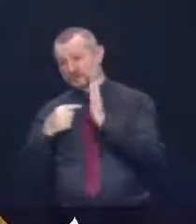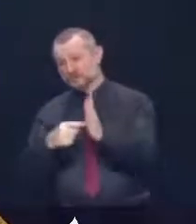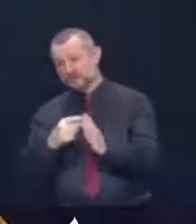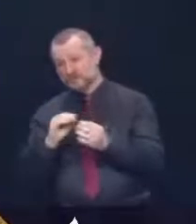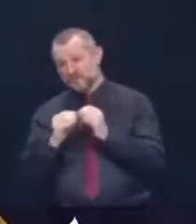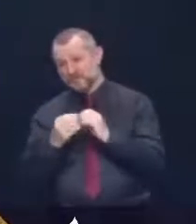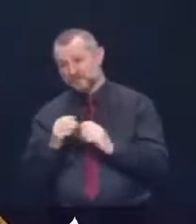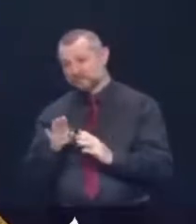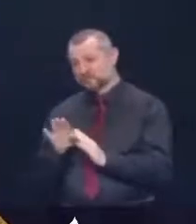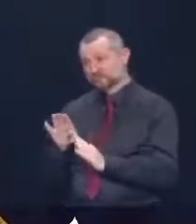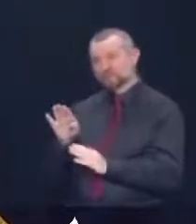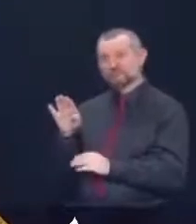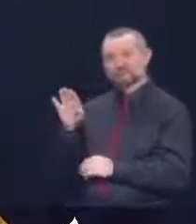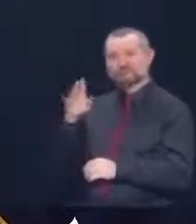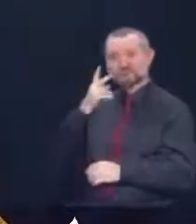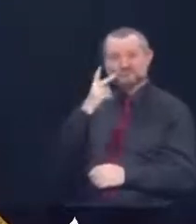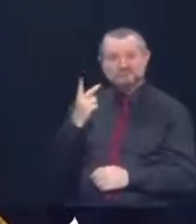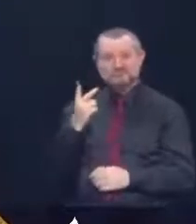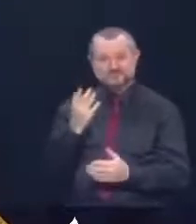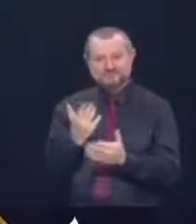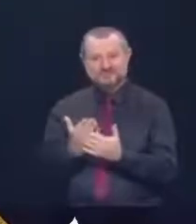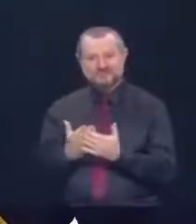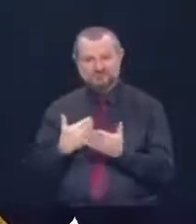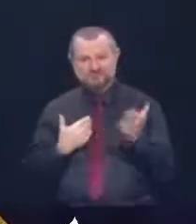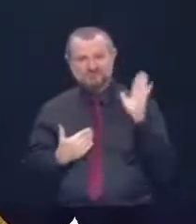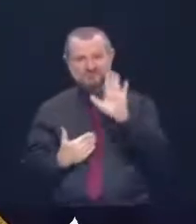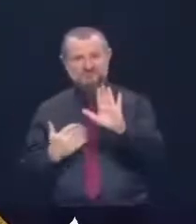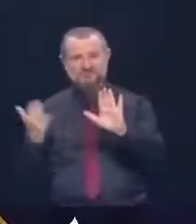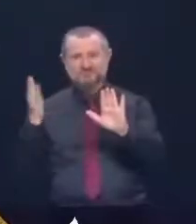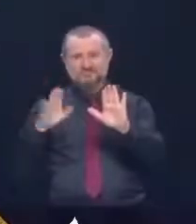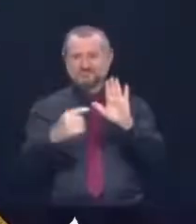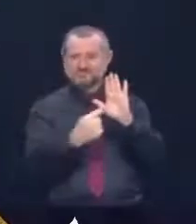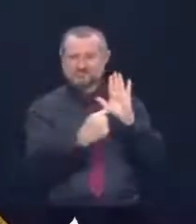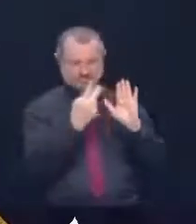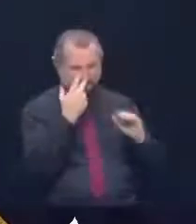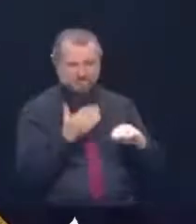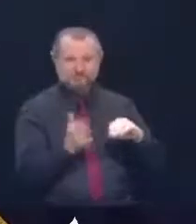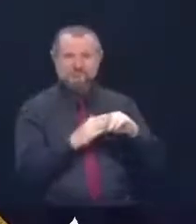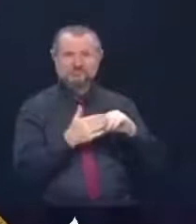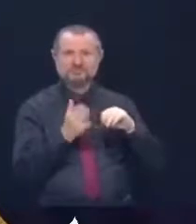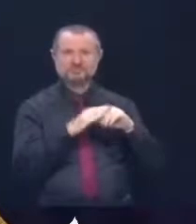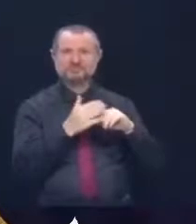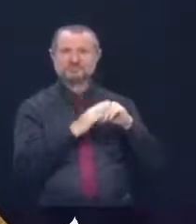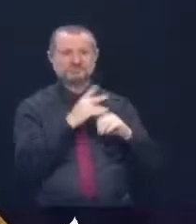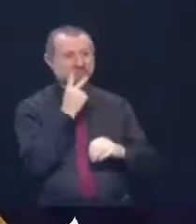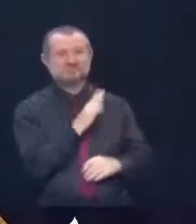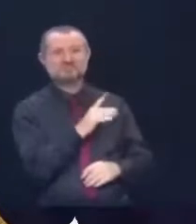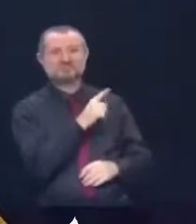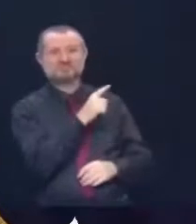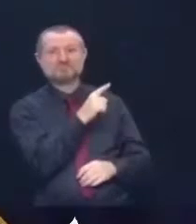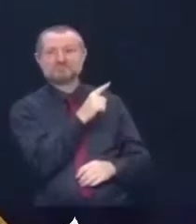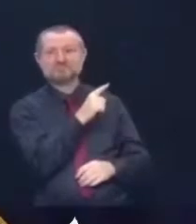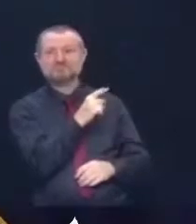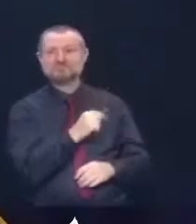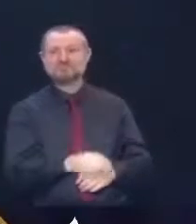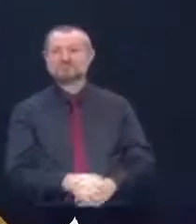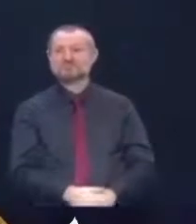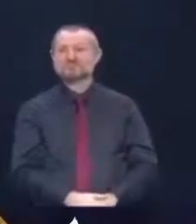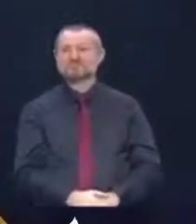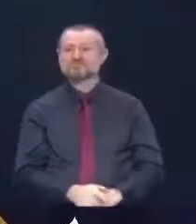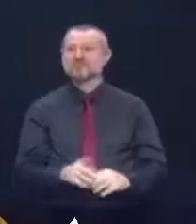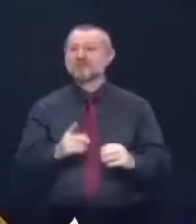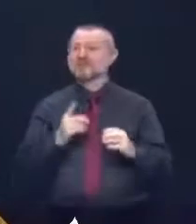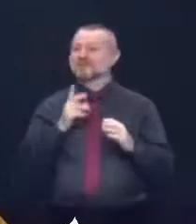the numbers don't lie, and this is the increase before any other increase from Thanksgiving. And if you